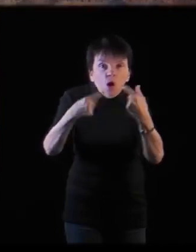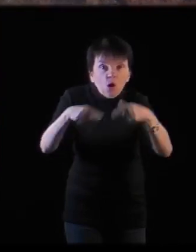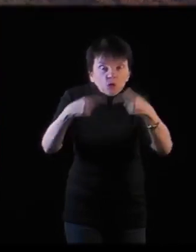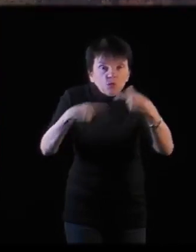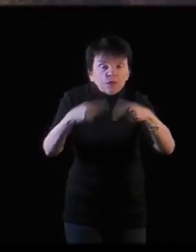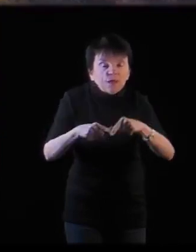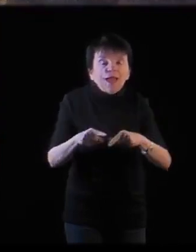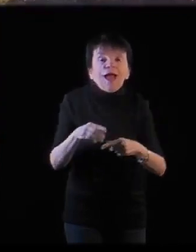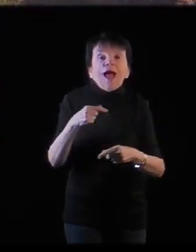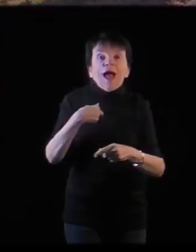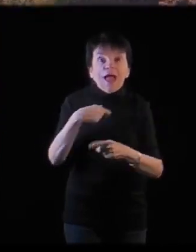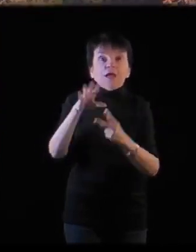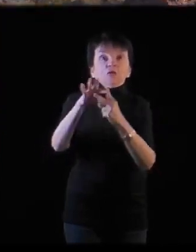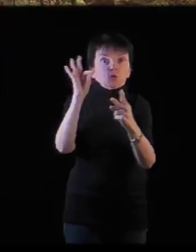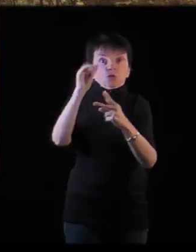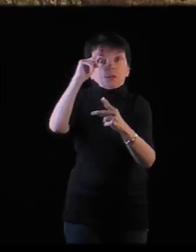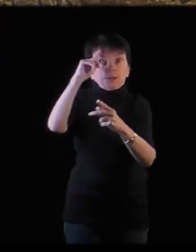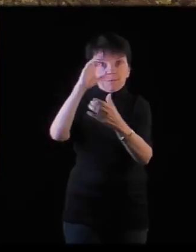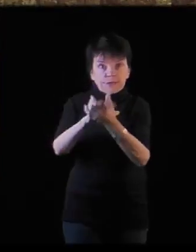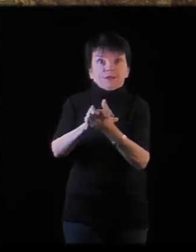believe.